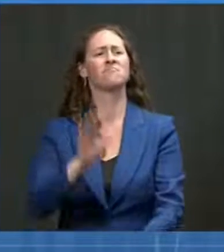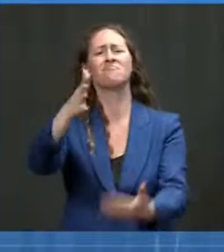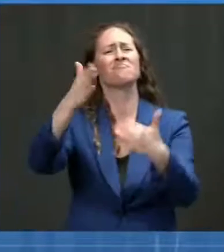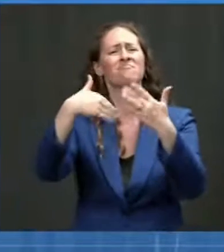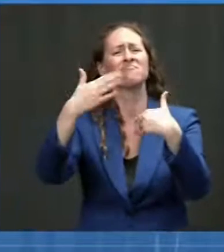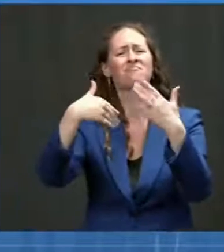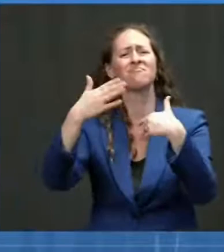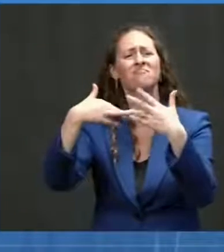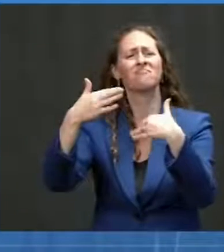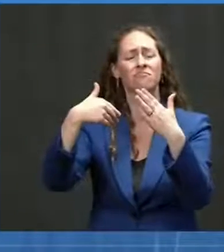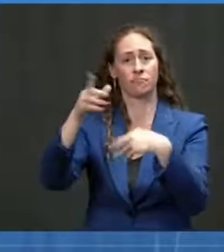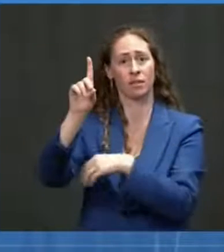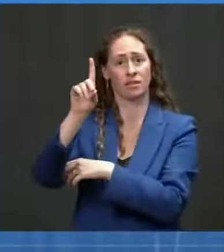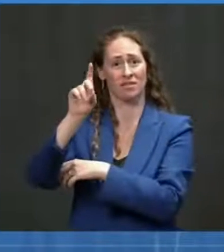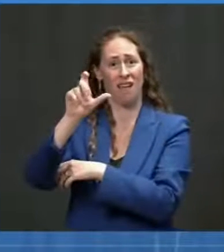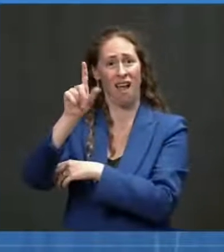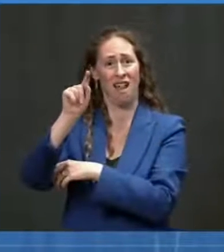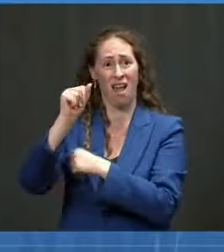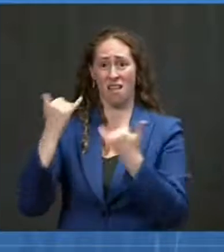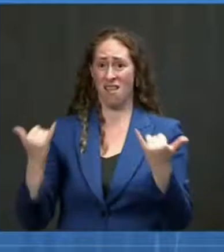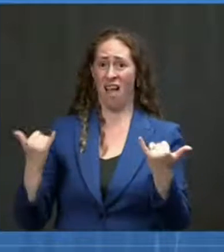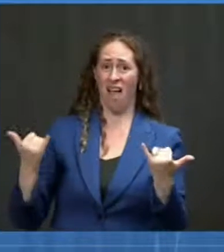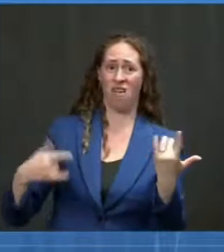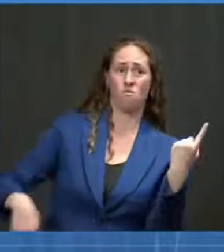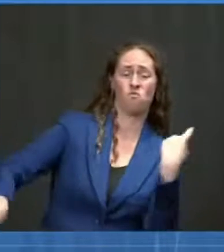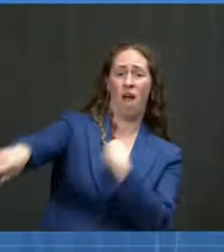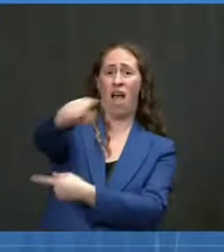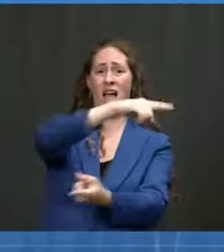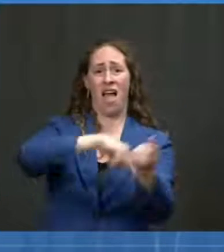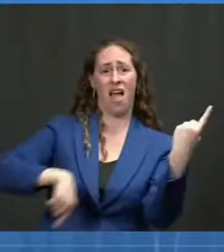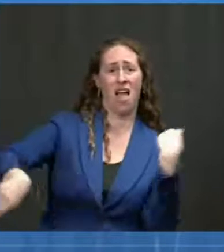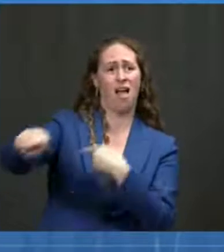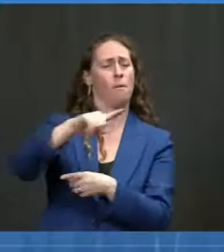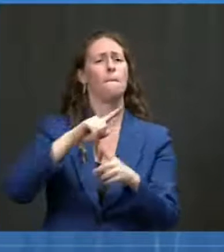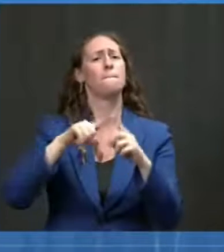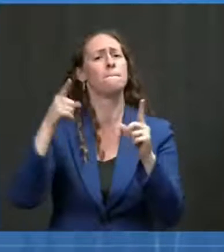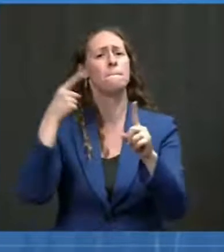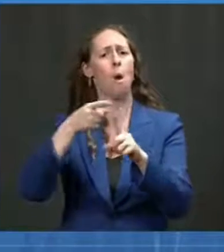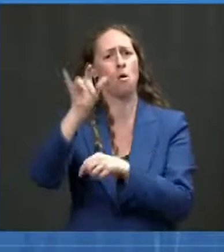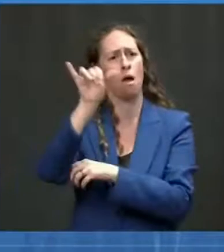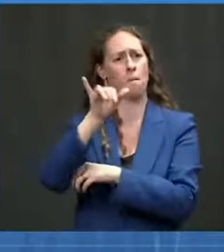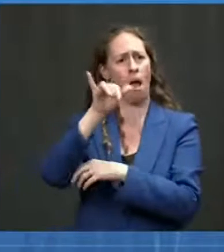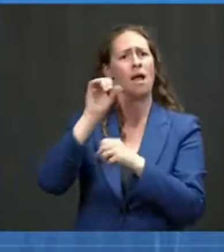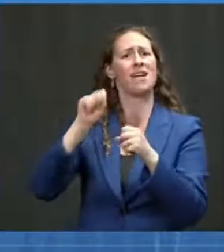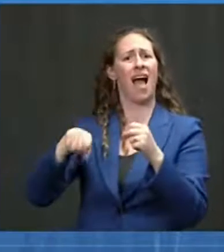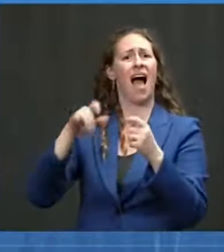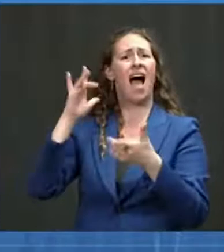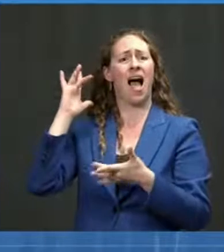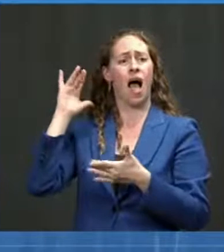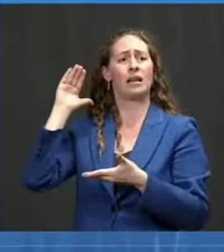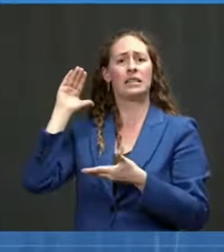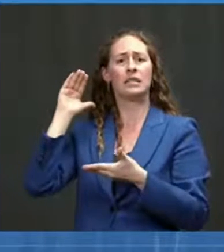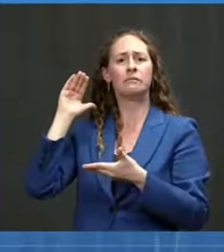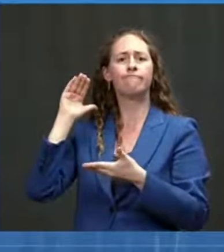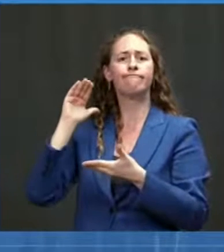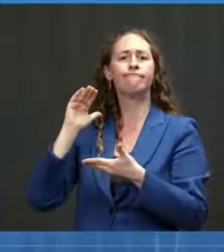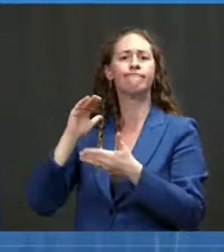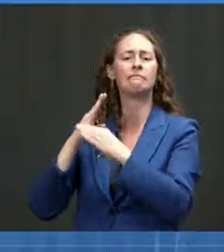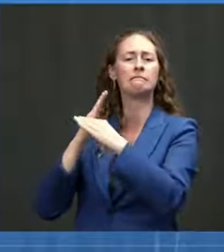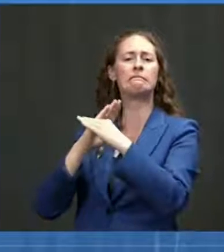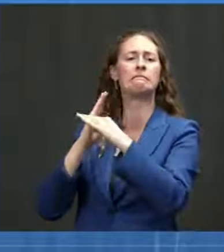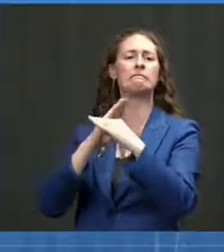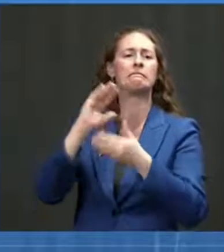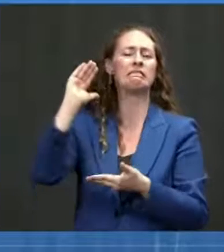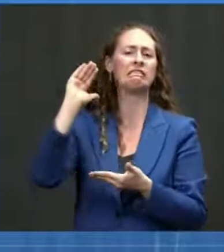levels against those variants decline over time. Next slide. Next concept, that